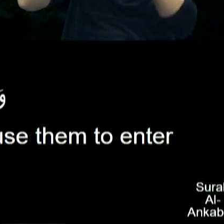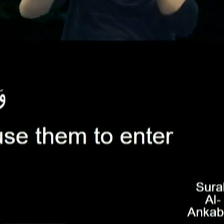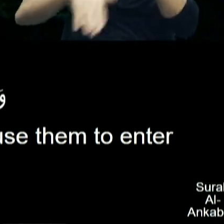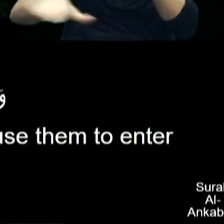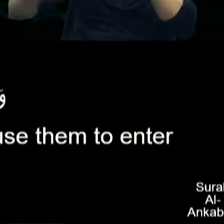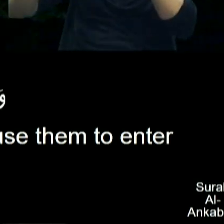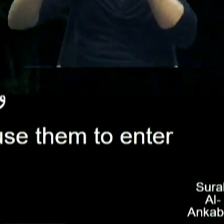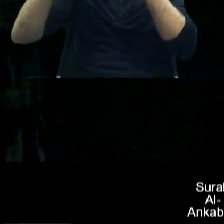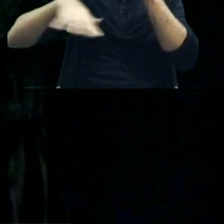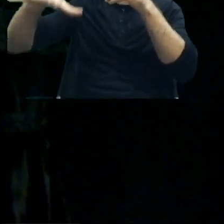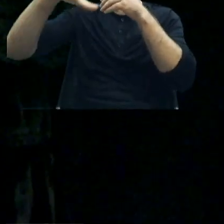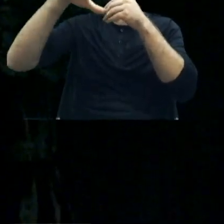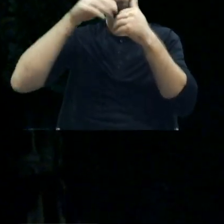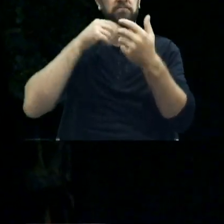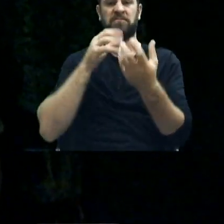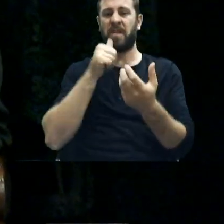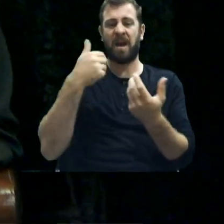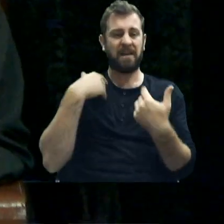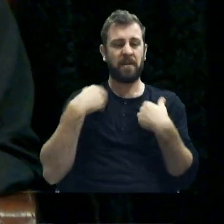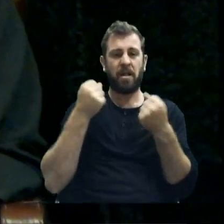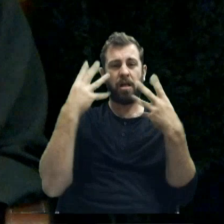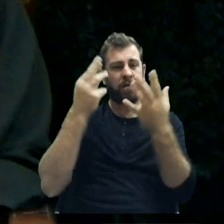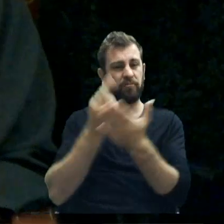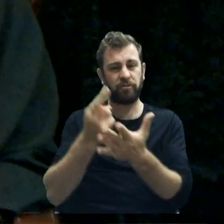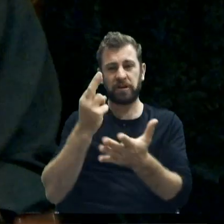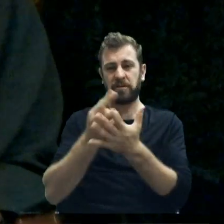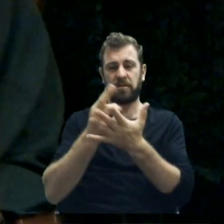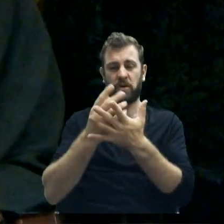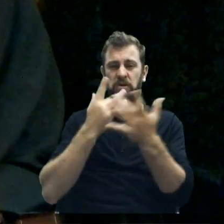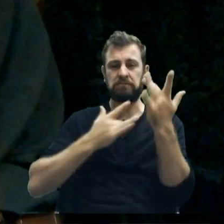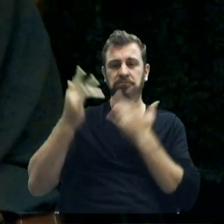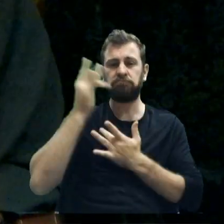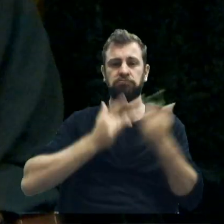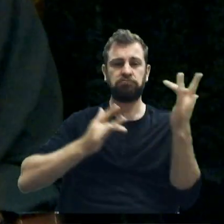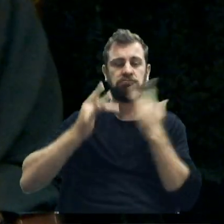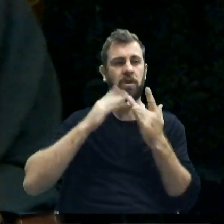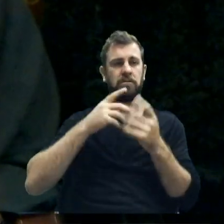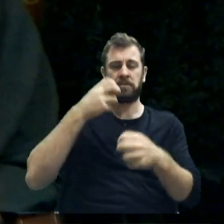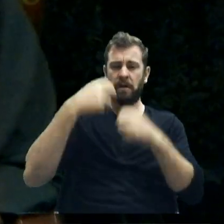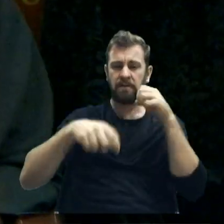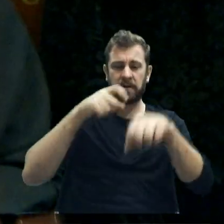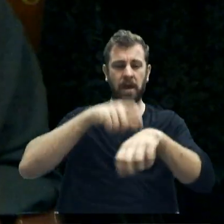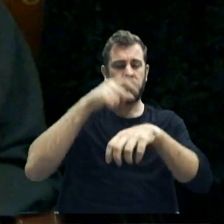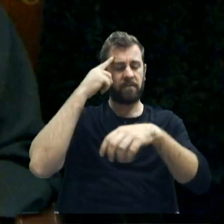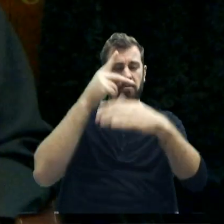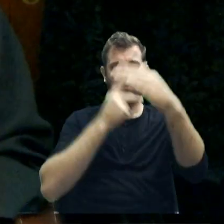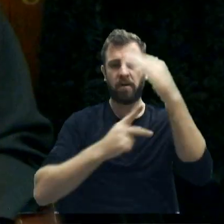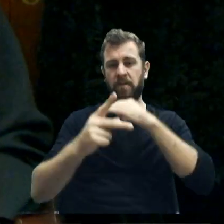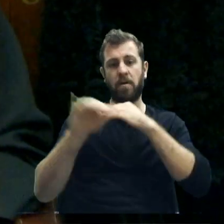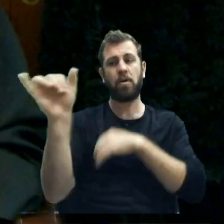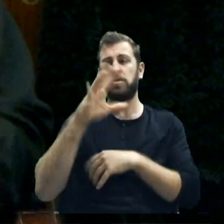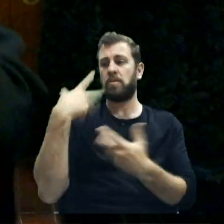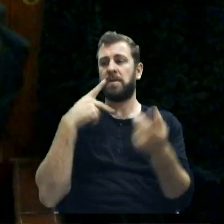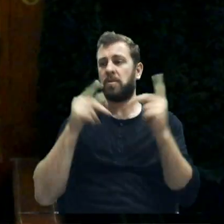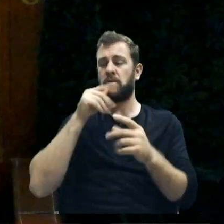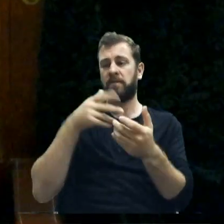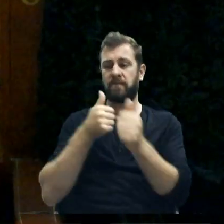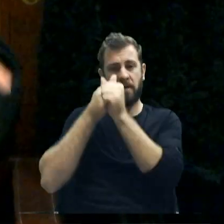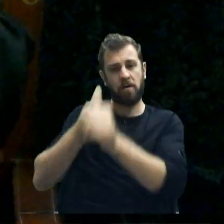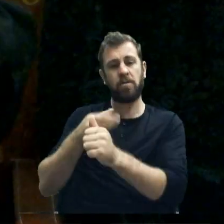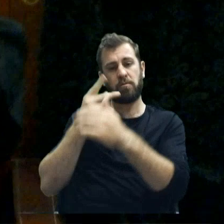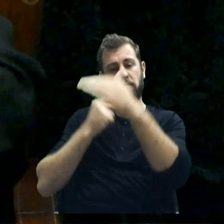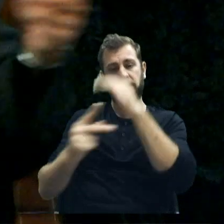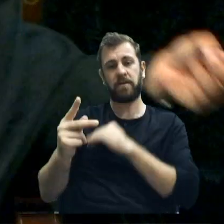were scarce, that was a very difficult time for not only the Prophet of Allah, but also his followers. Part of